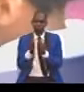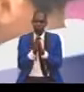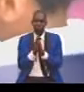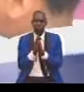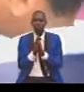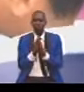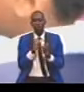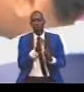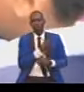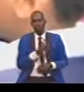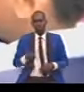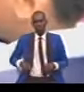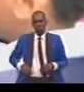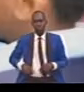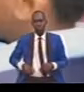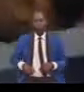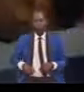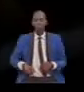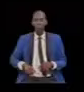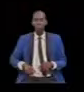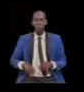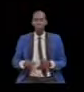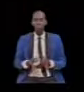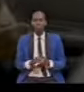Lord, we're sorry for our